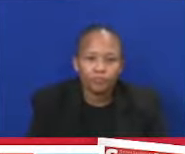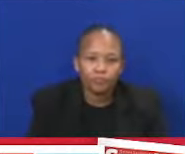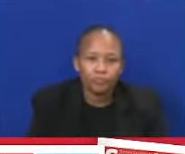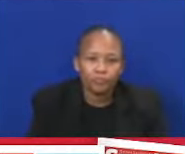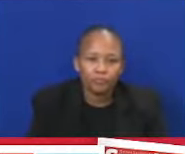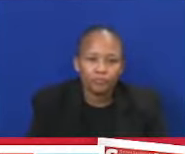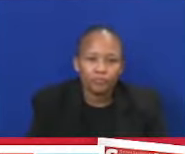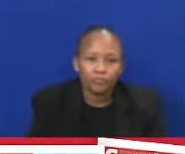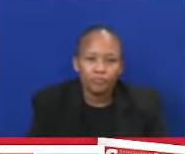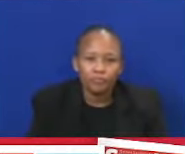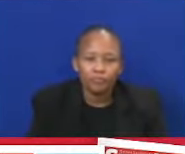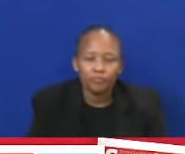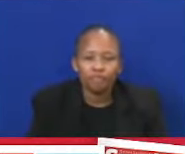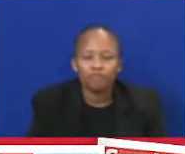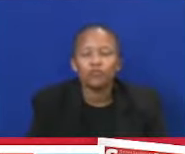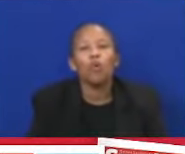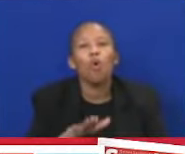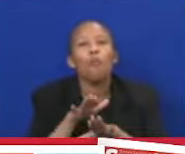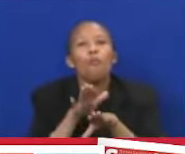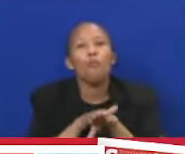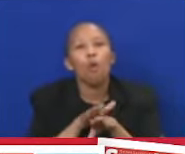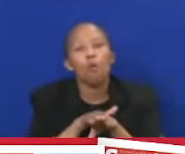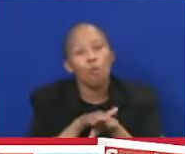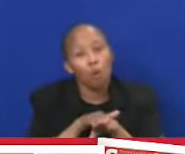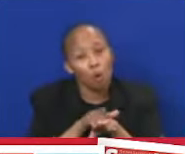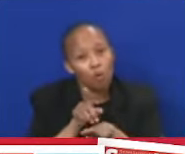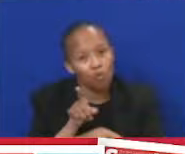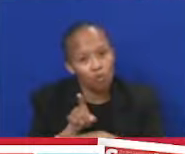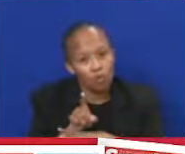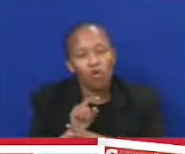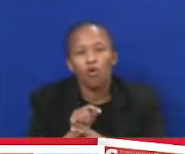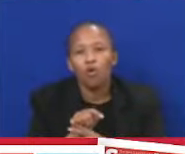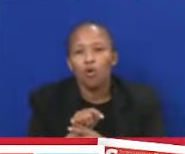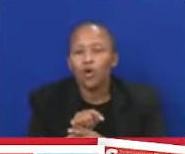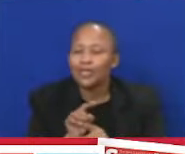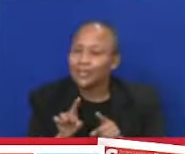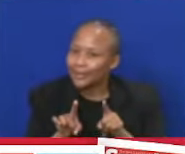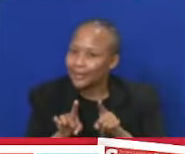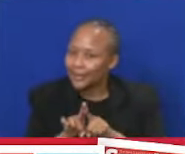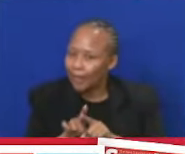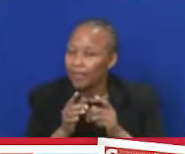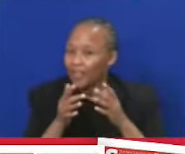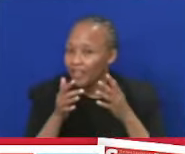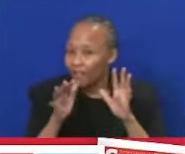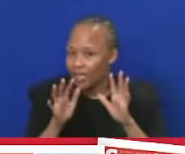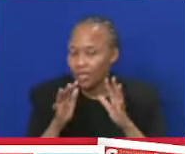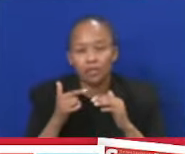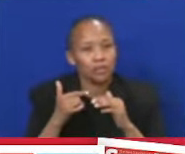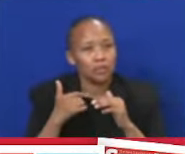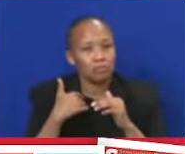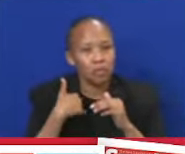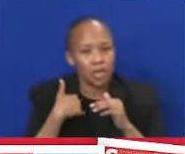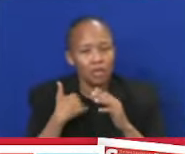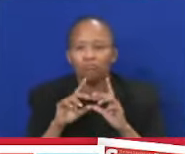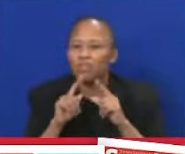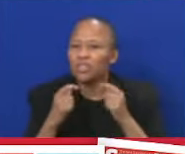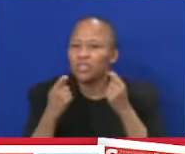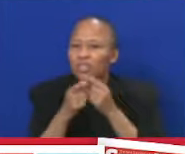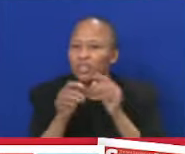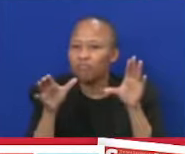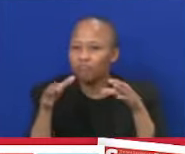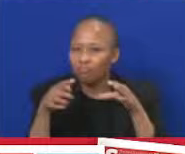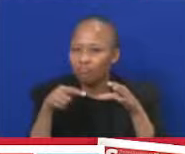Further to this, I was also assigned, or I joined the team in investigating